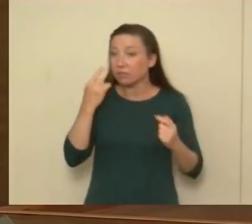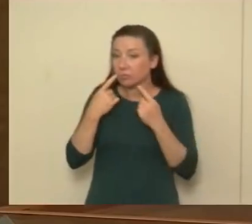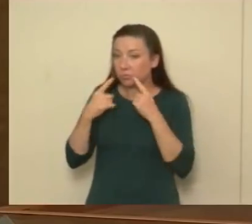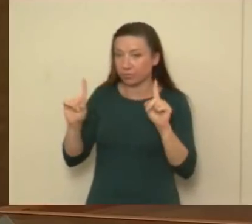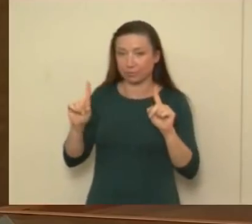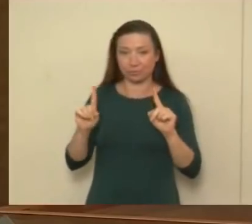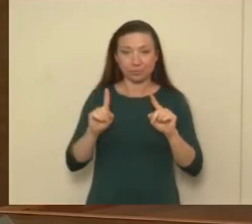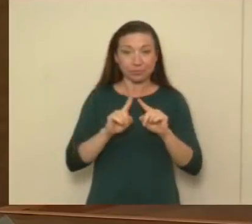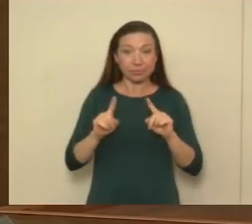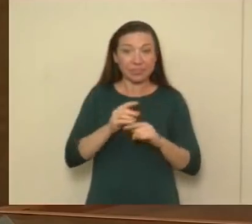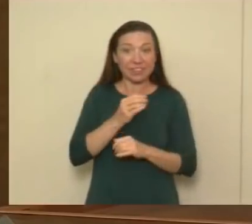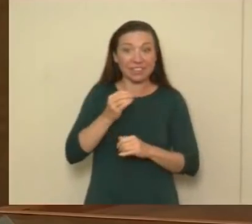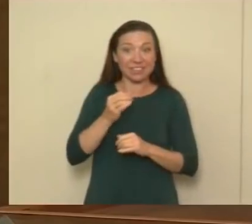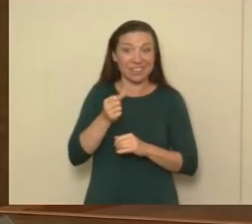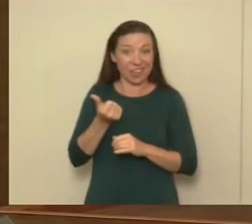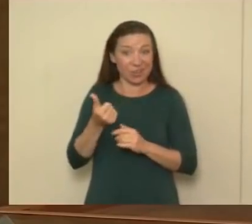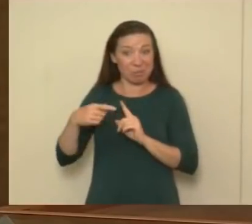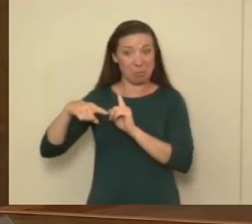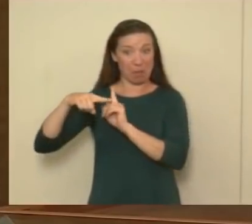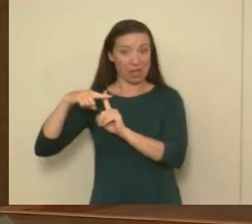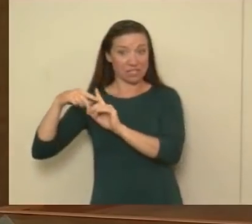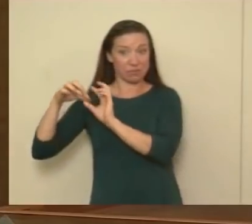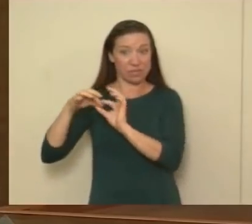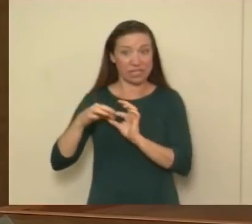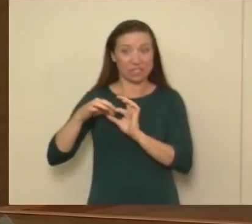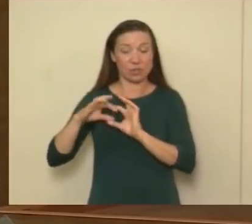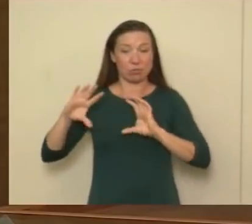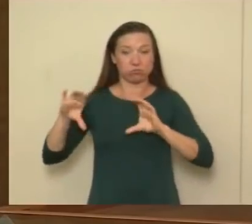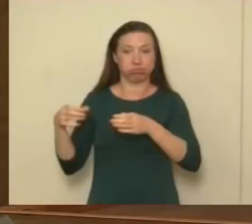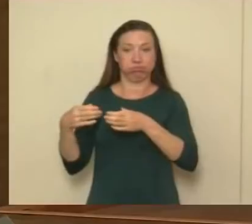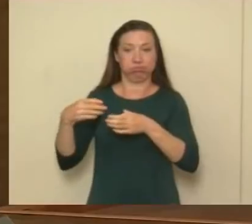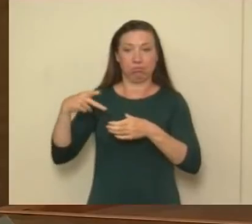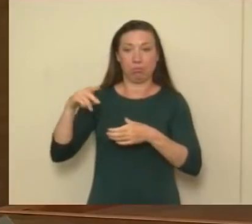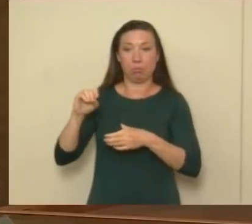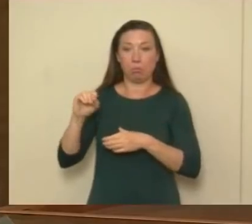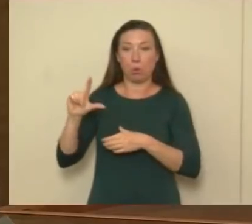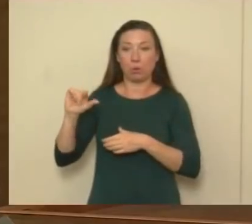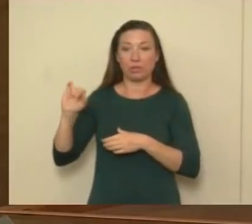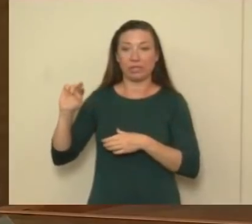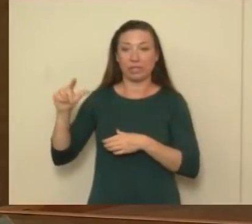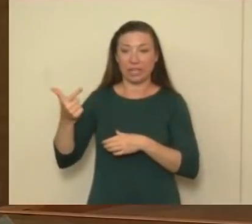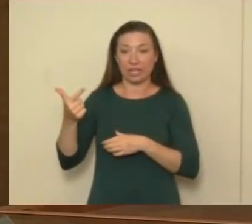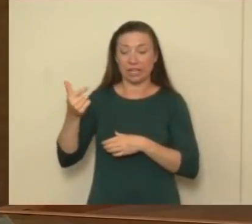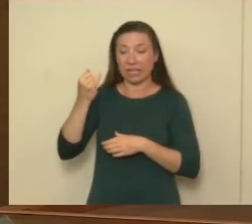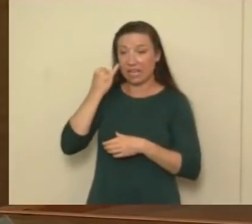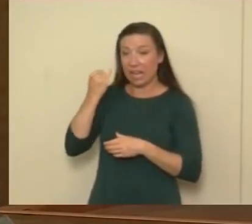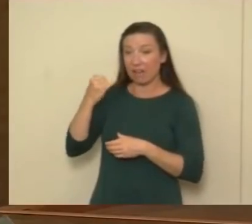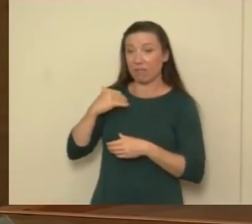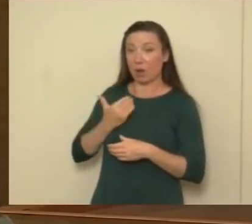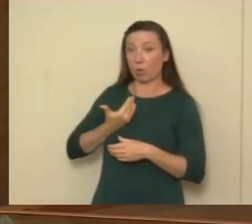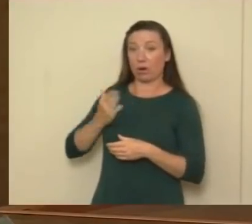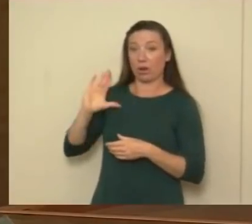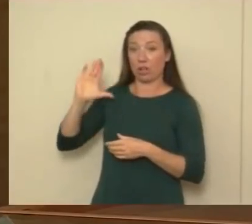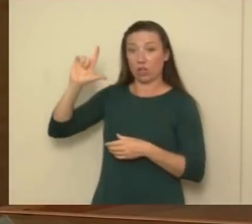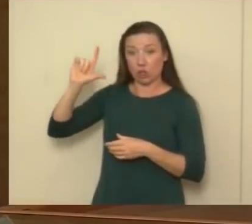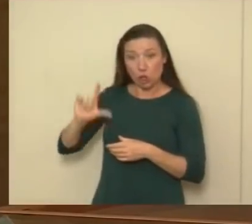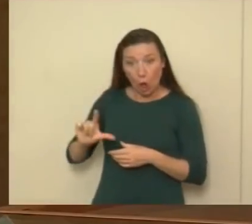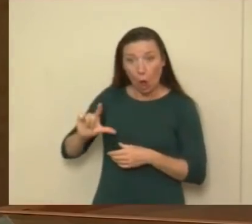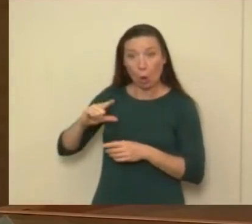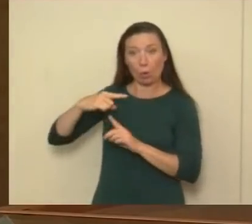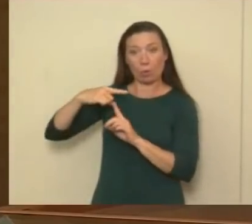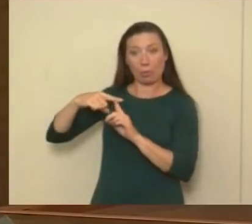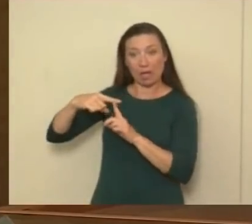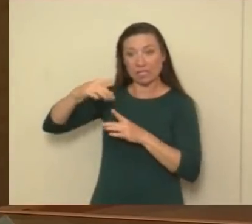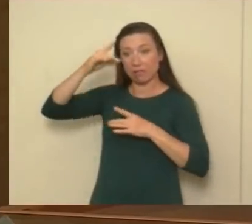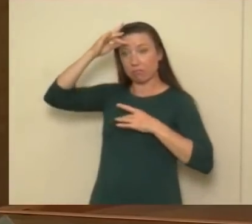on pooling is the fact that if you have a low test positivity rate and a low prevalence, like we do, one of the lowest in the